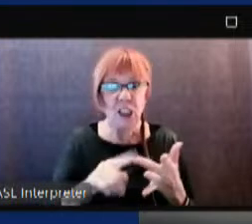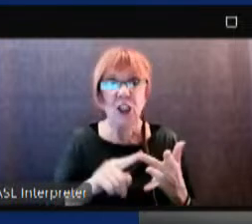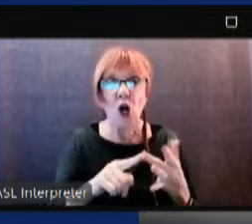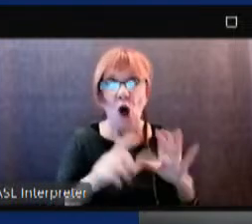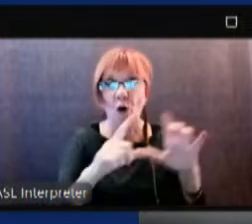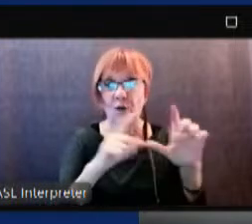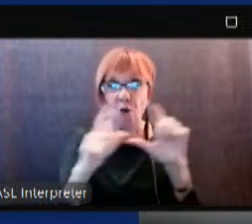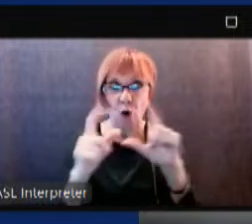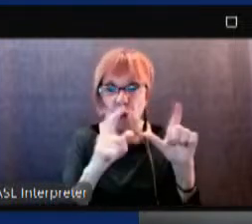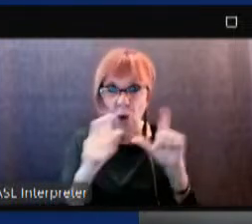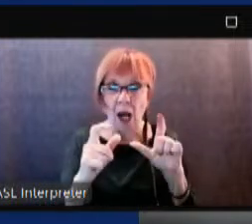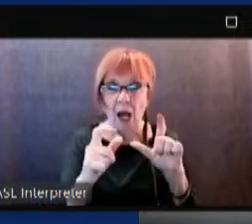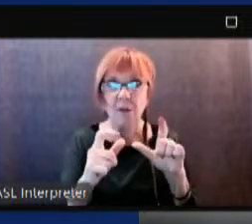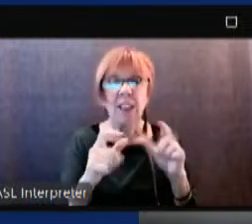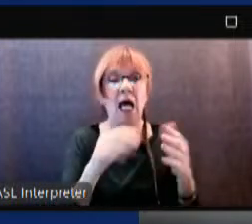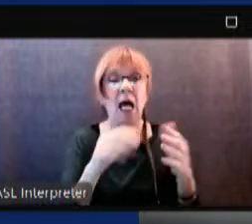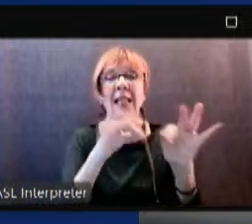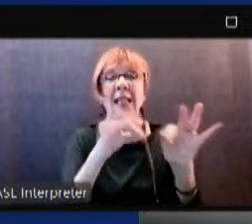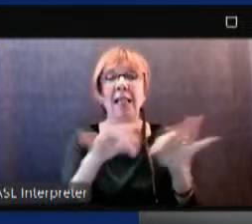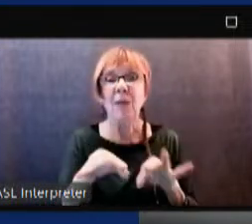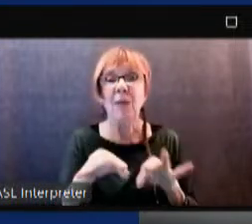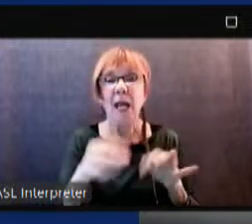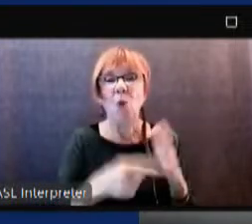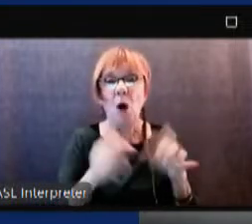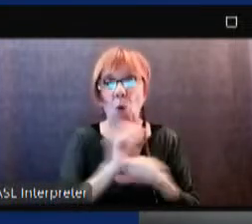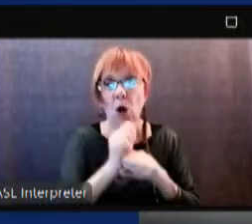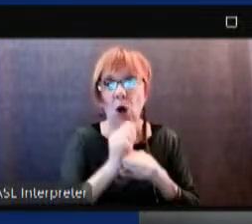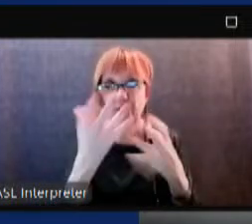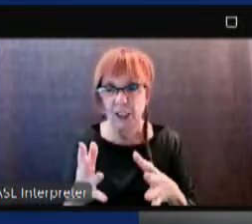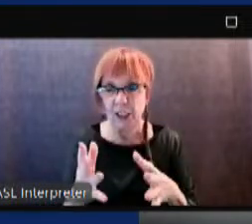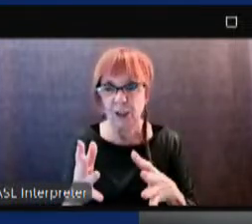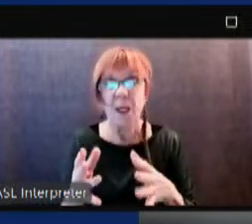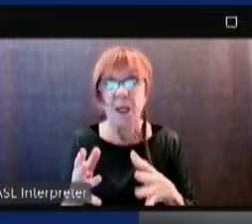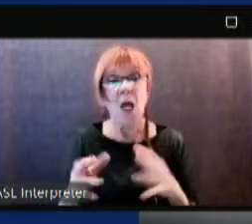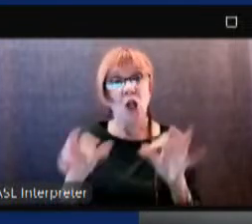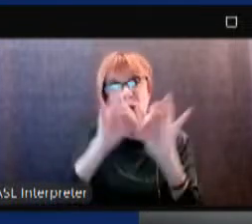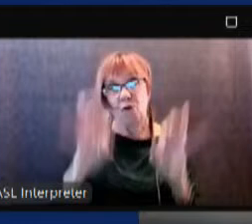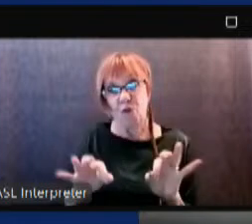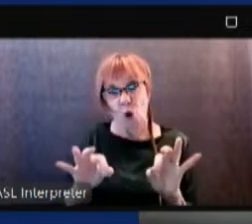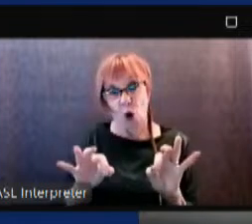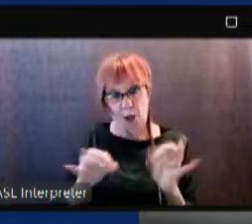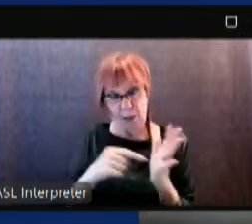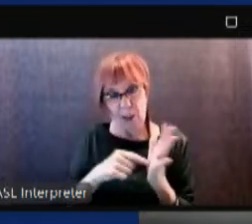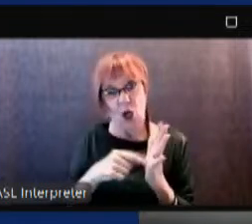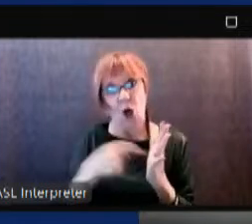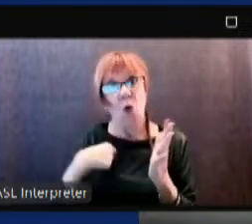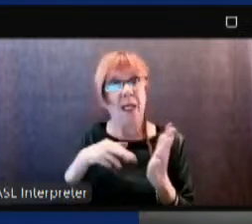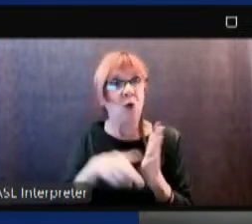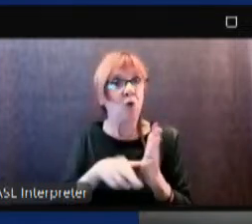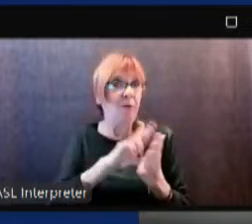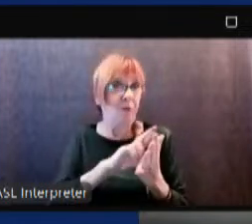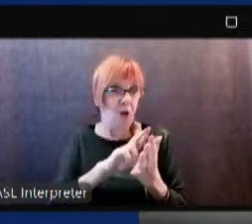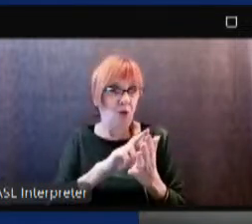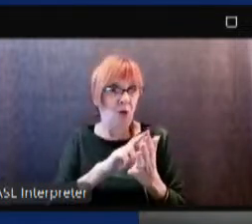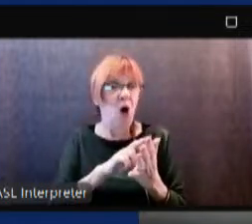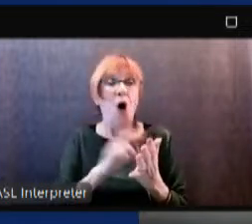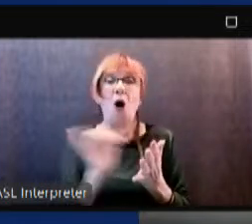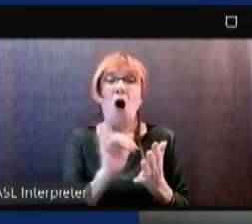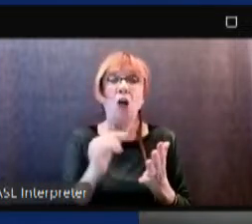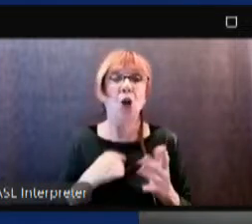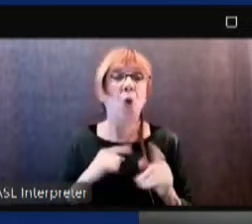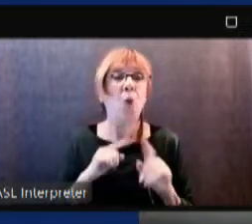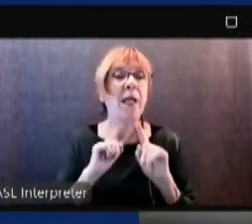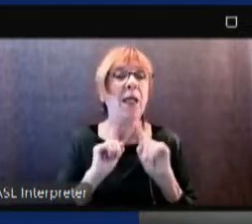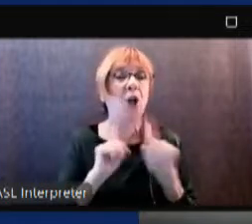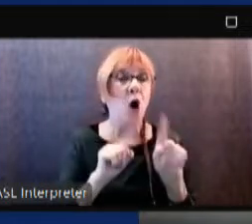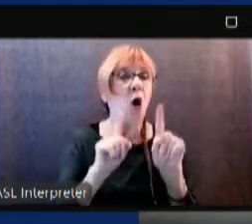work has been done. We review the forms, but we also do spot checks of the work that's in progress out